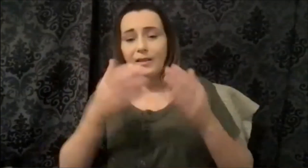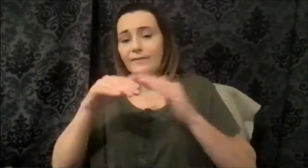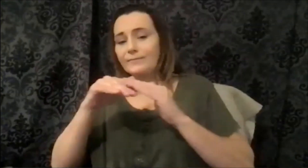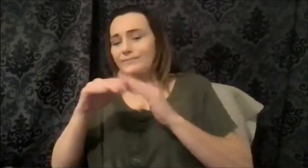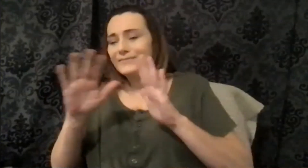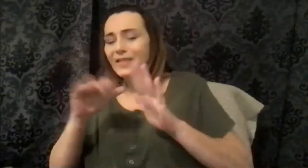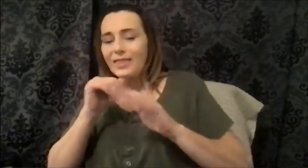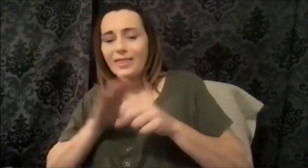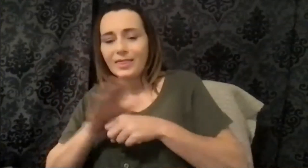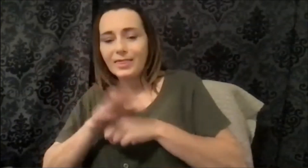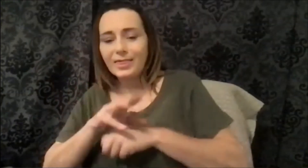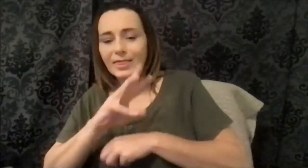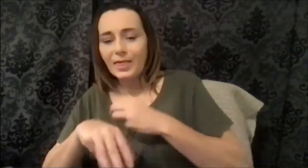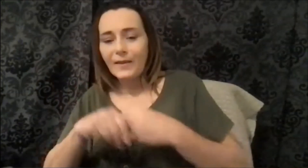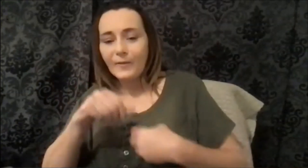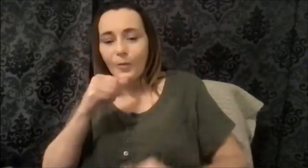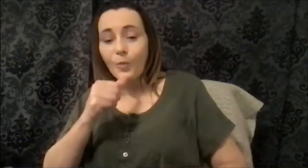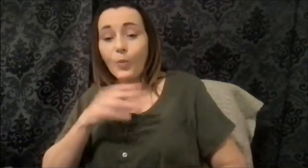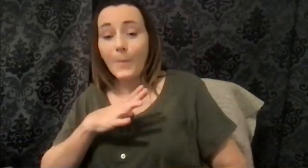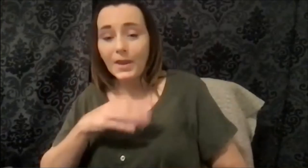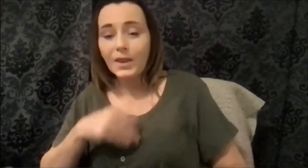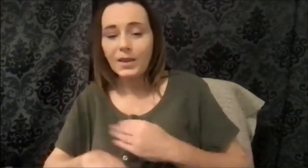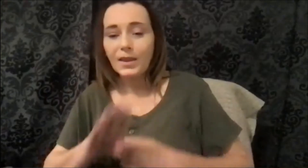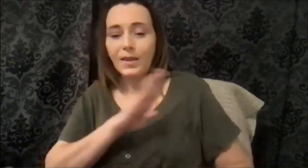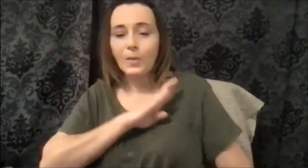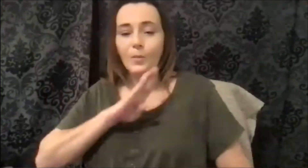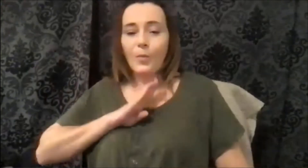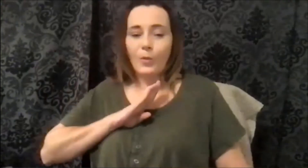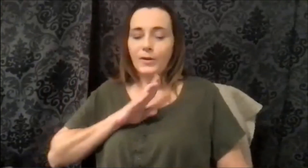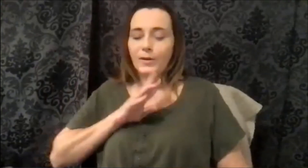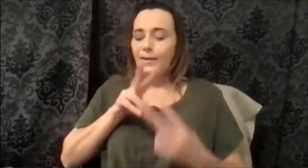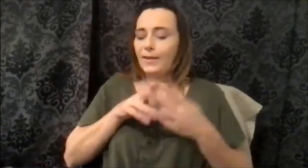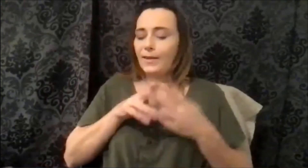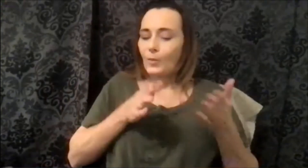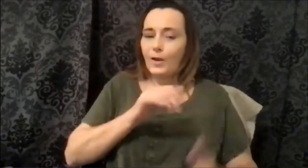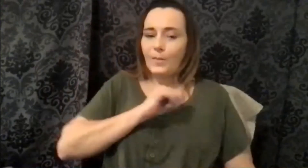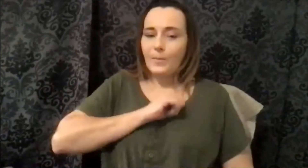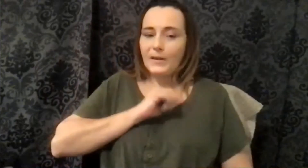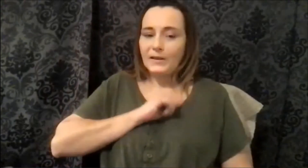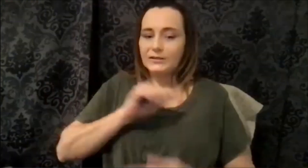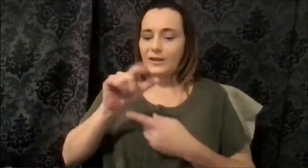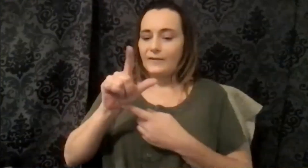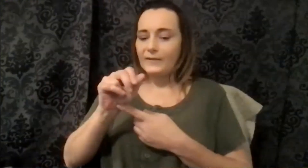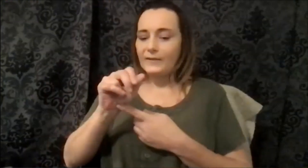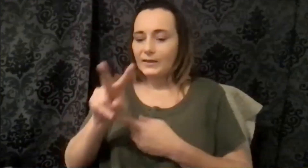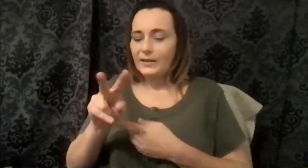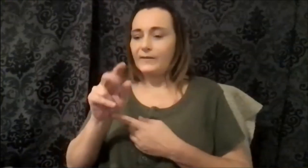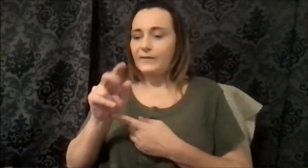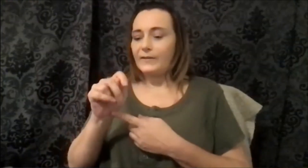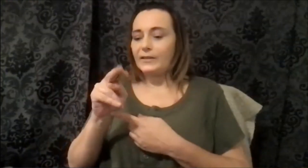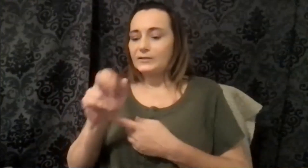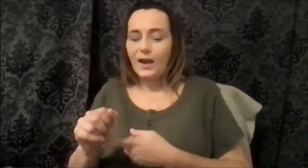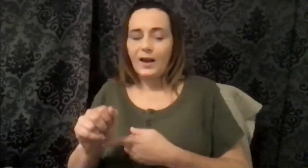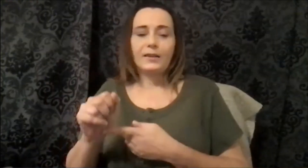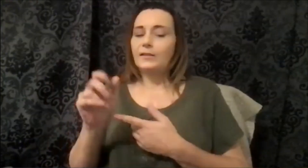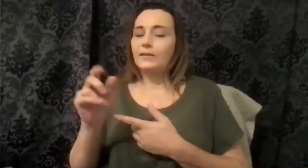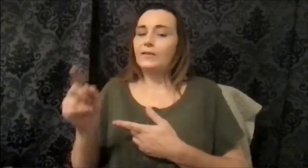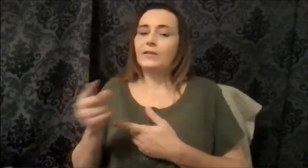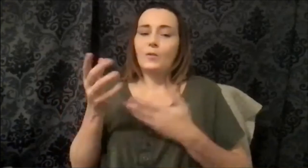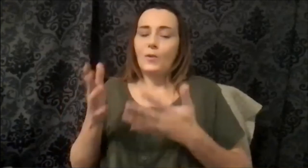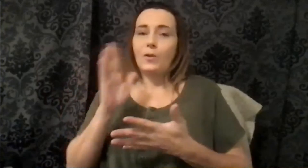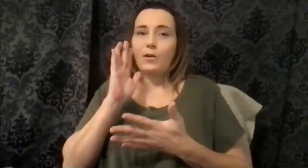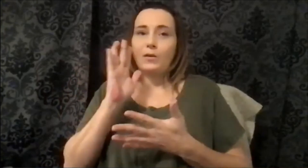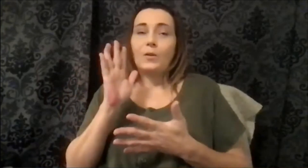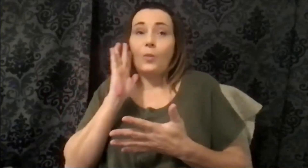and either way, myself and Liv and Tana, the only women on the board, will be rolling off in